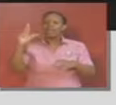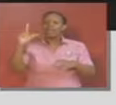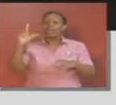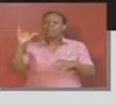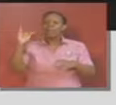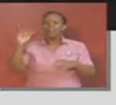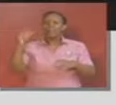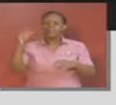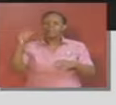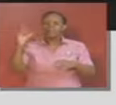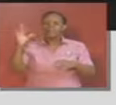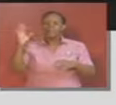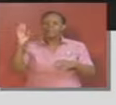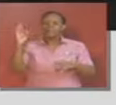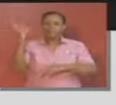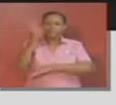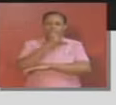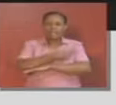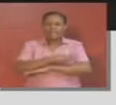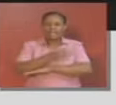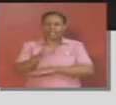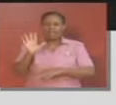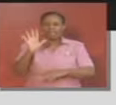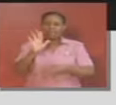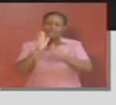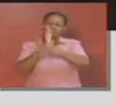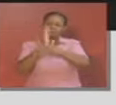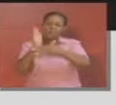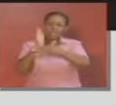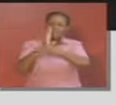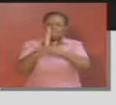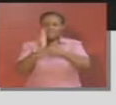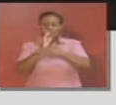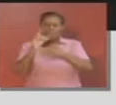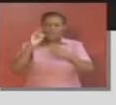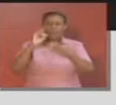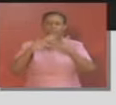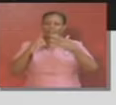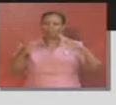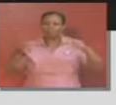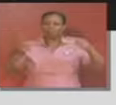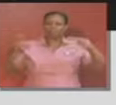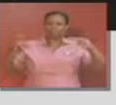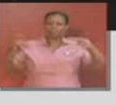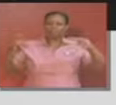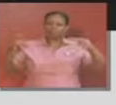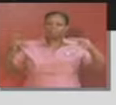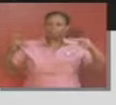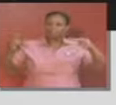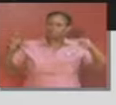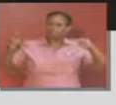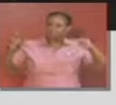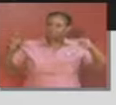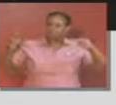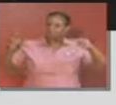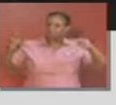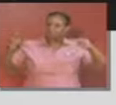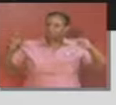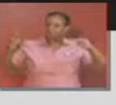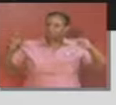an increasing trend in that 7-day average. That dotted line is going up a bit instead of